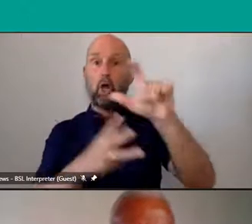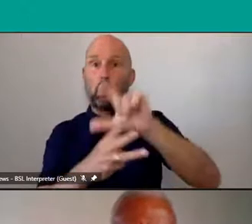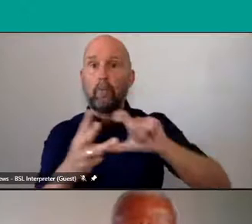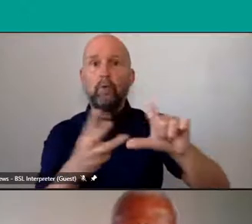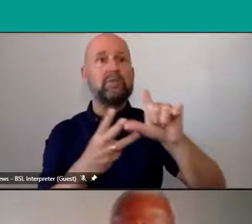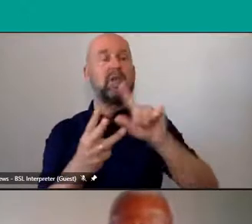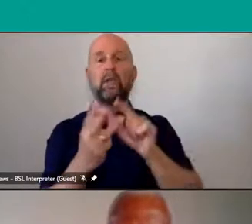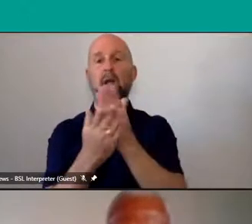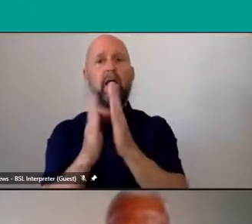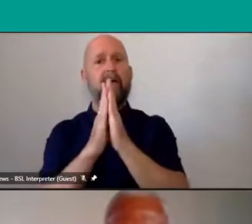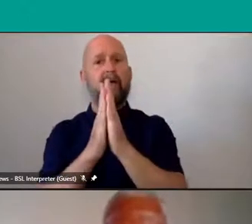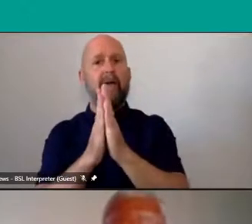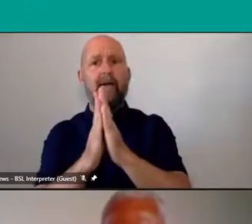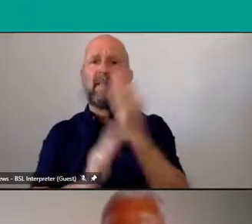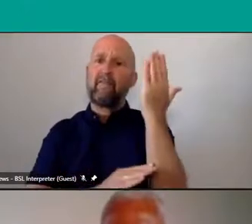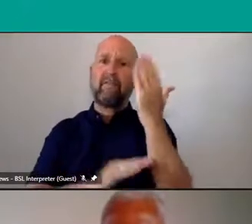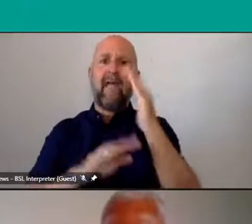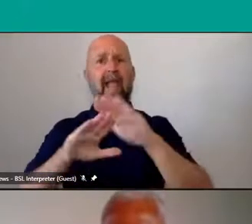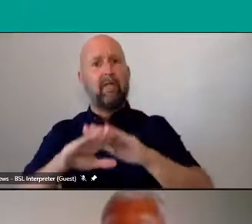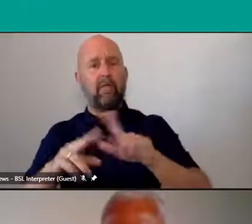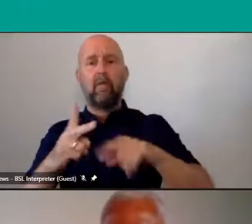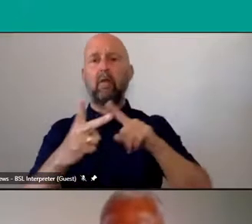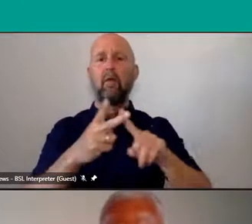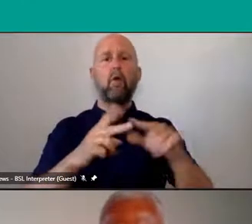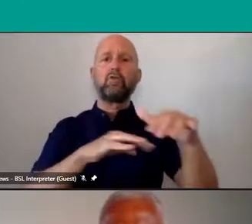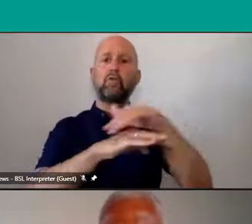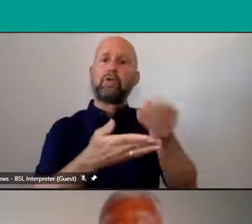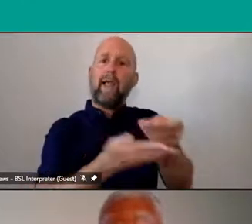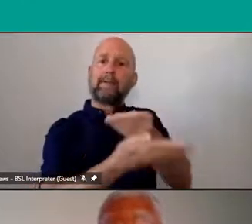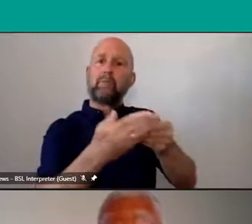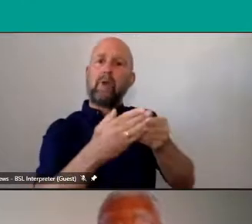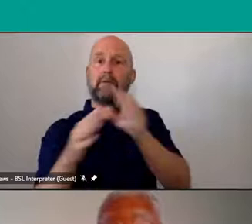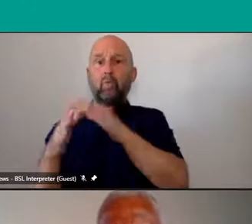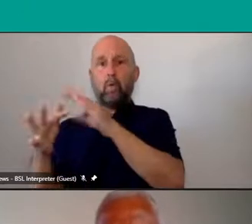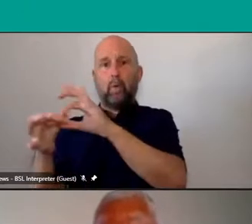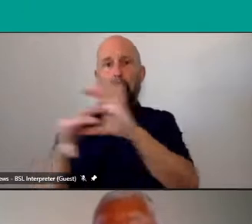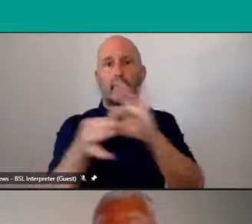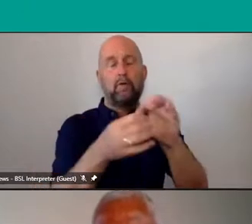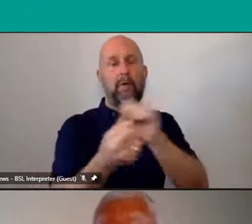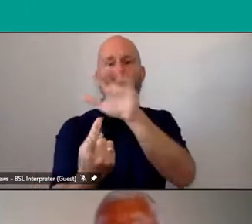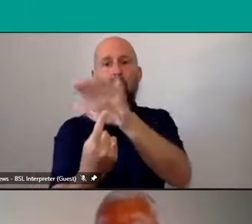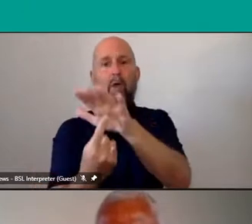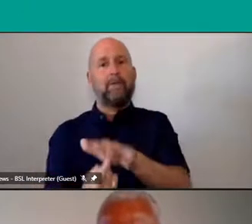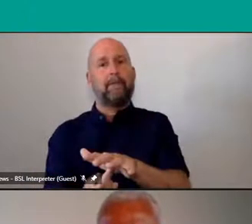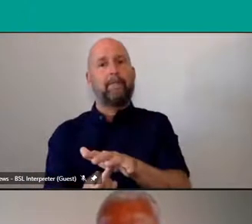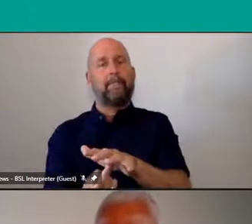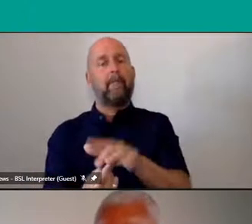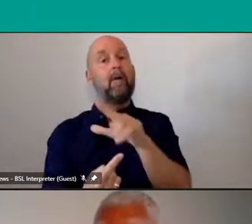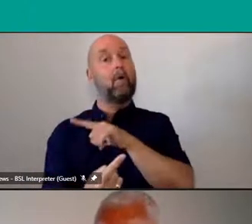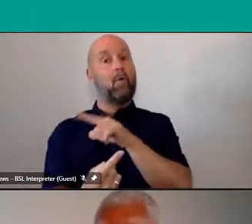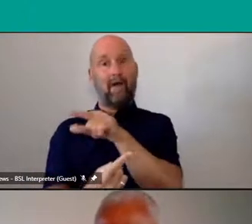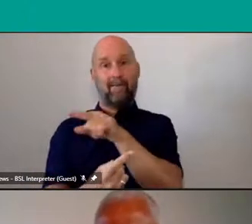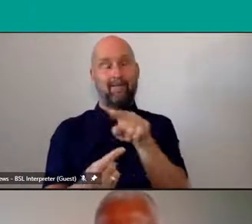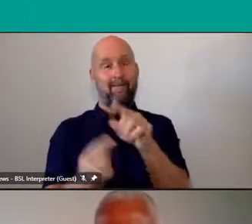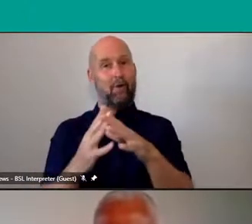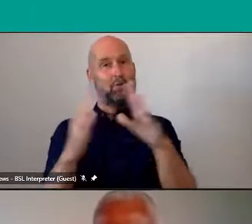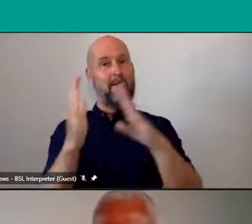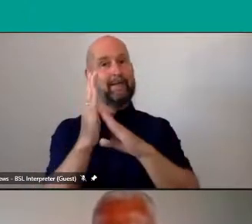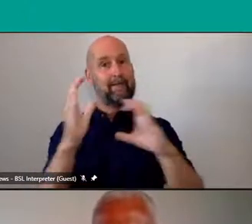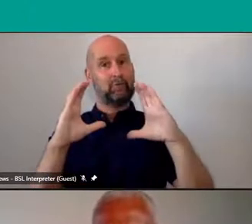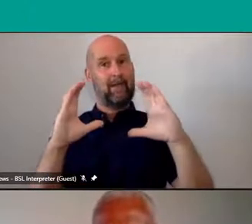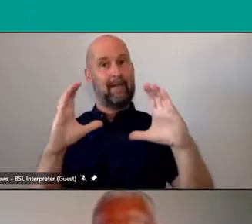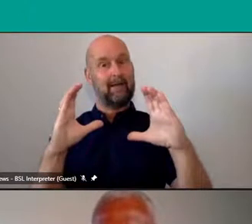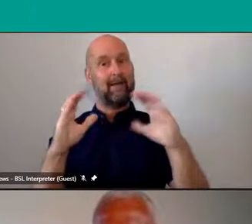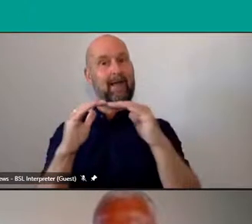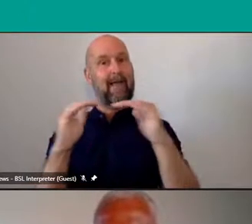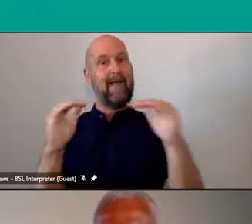and social enterprise sectors to prioritise this work. We should build the strength of our Greater Manchester